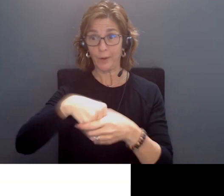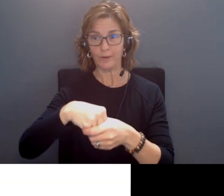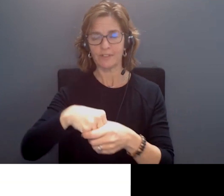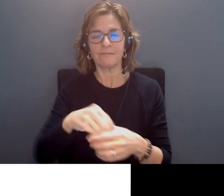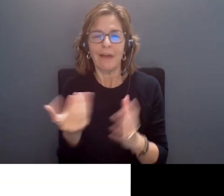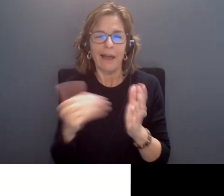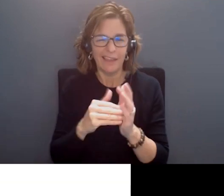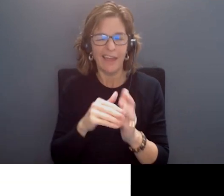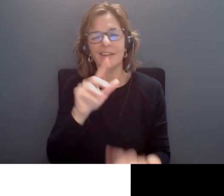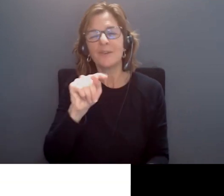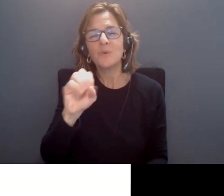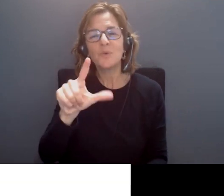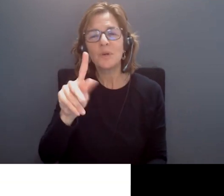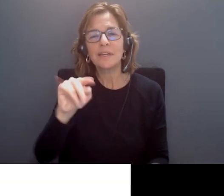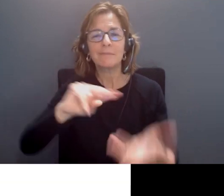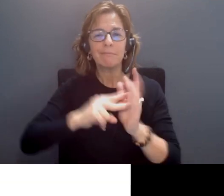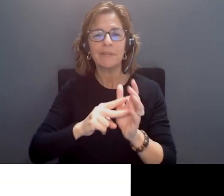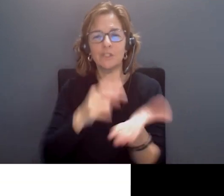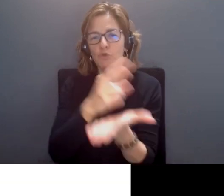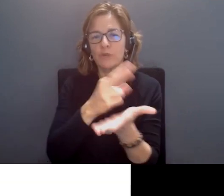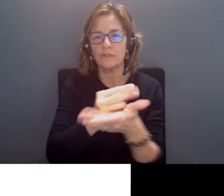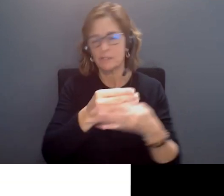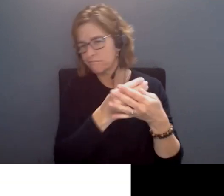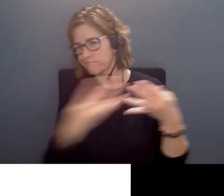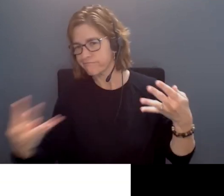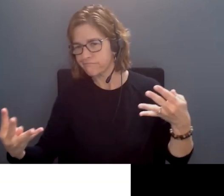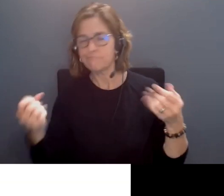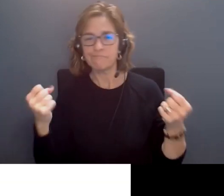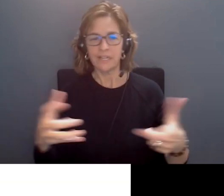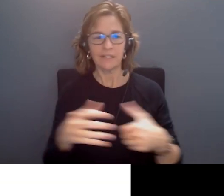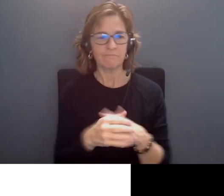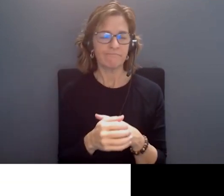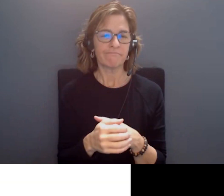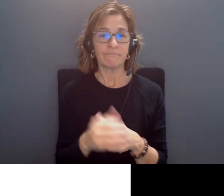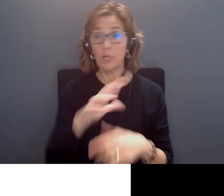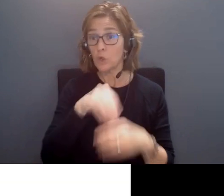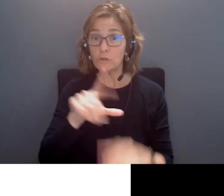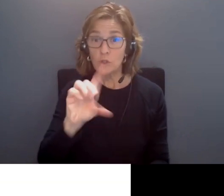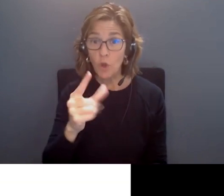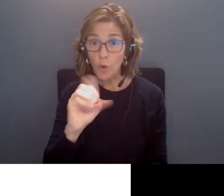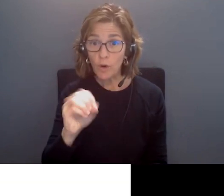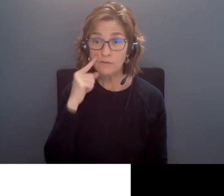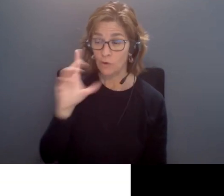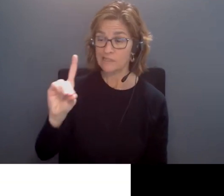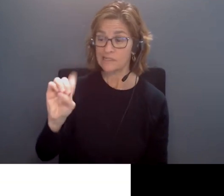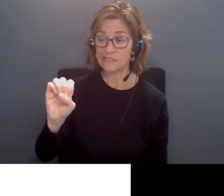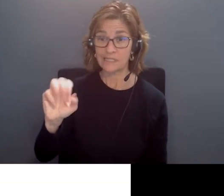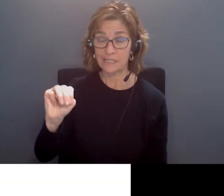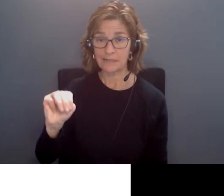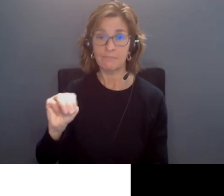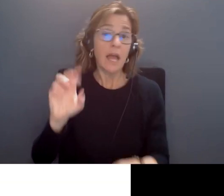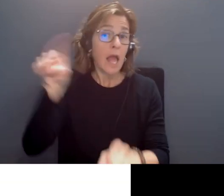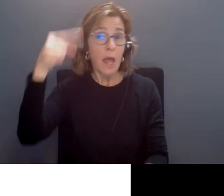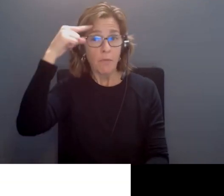you can use in many different ways. It includes things like DEAM logos that employers can add to their products as a